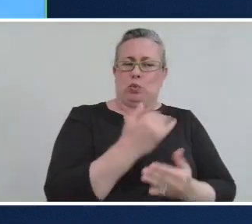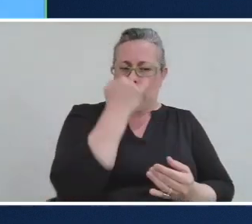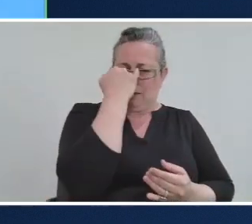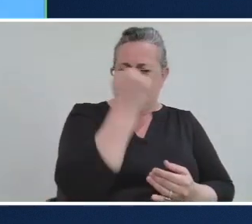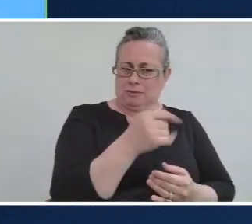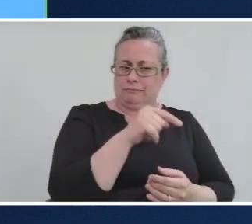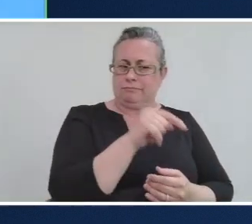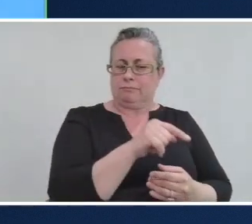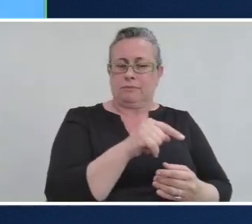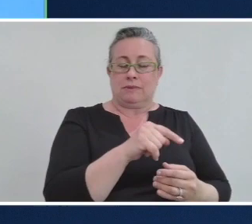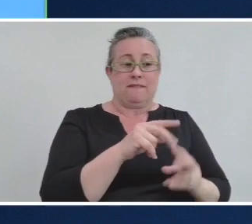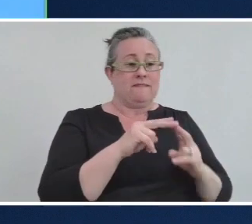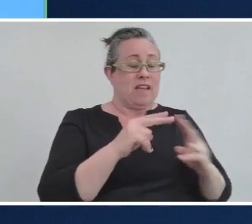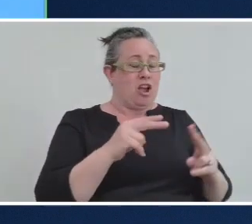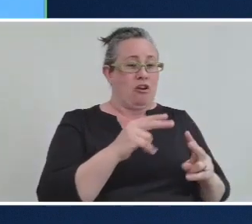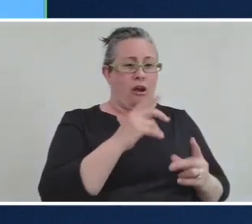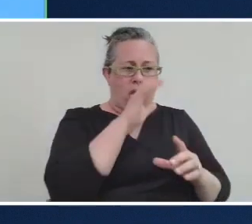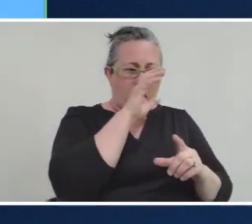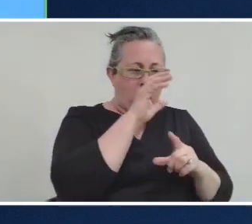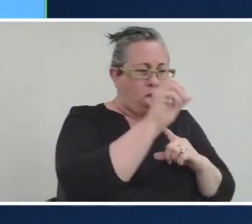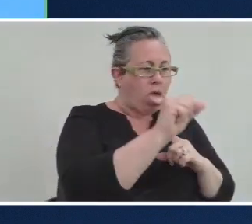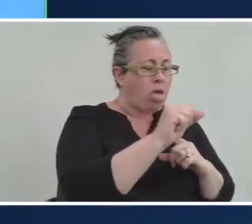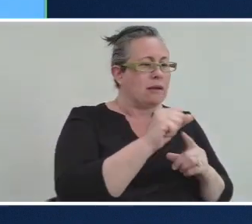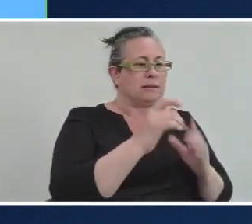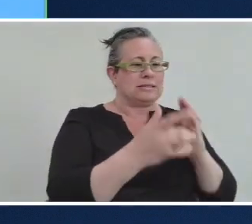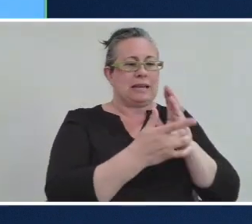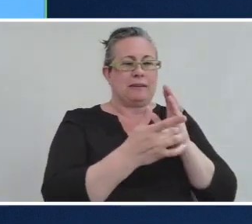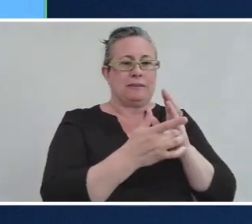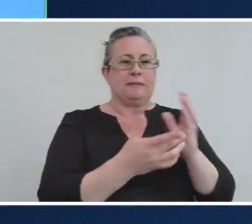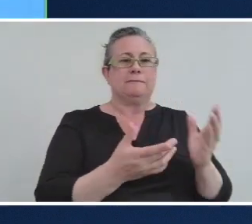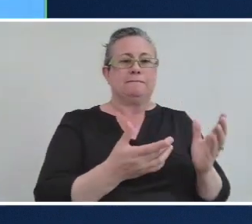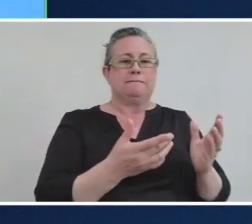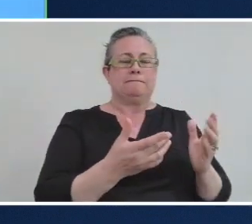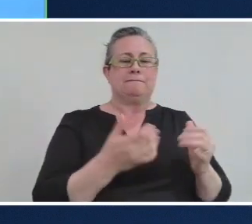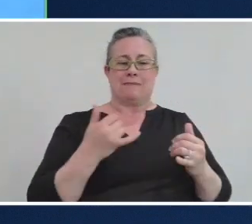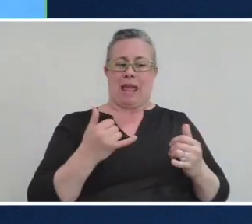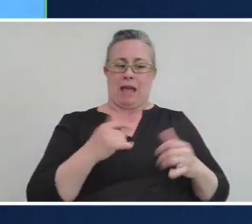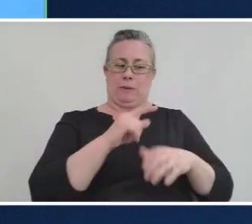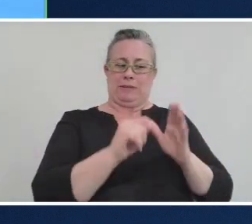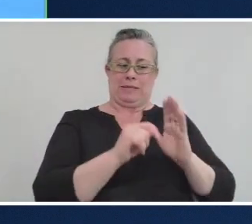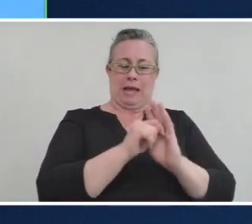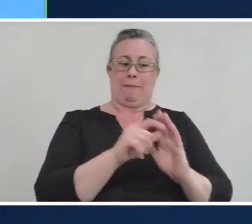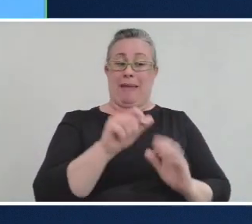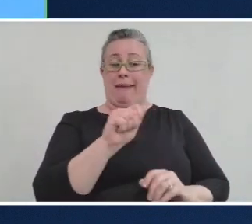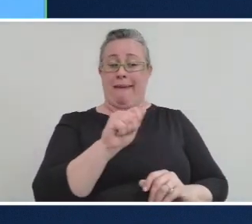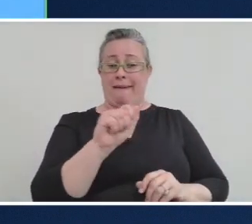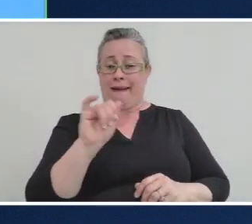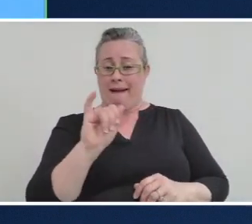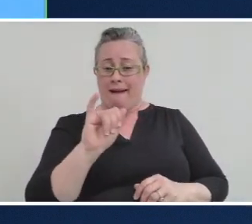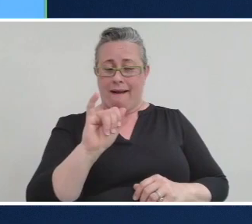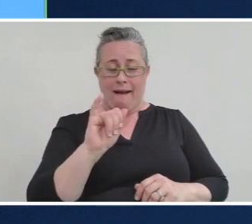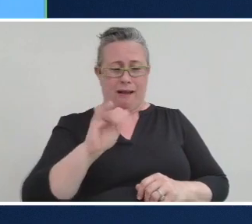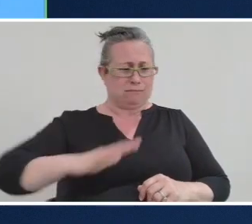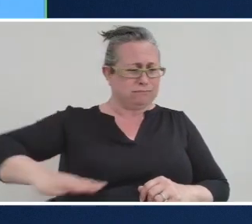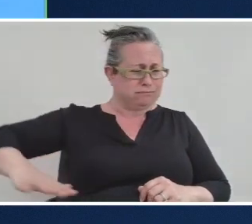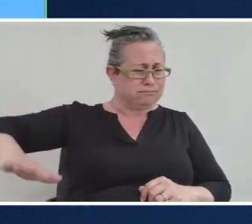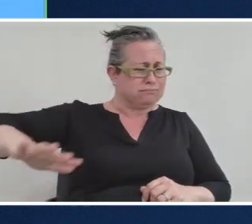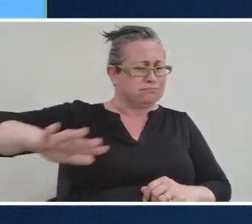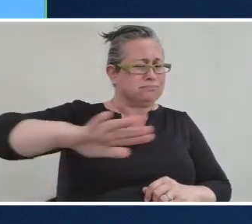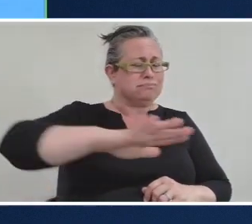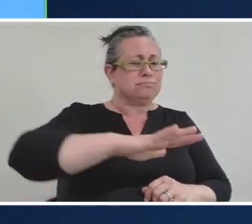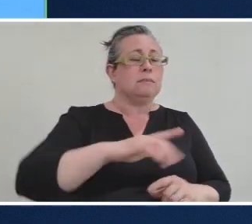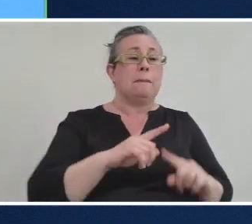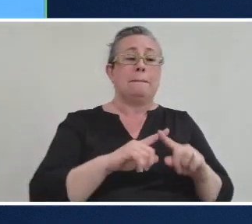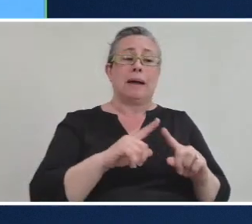of technologies. We are in an era where artificial intelligence is everywhere, but we have